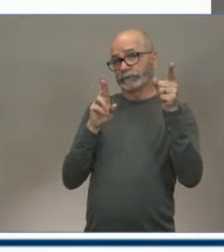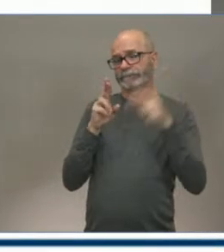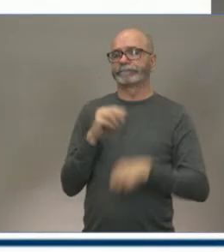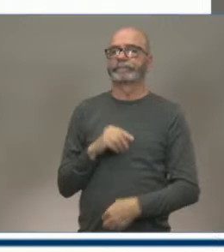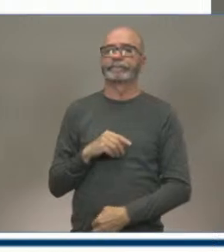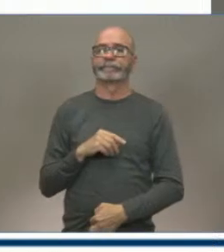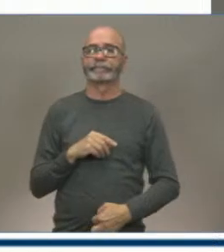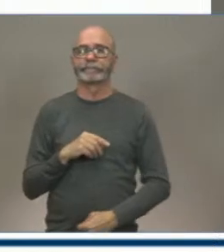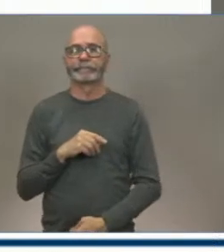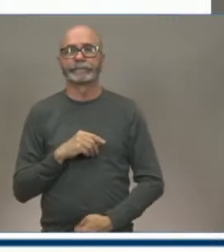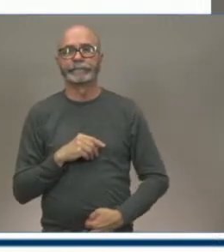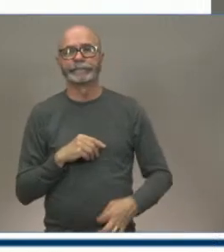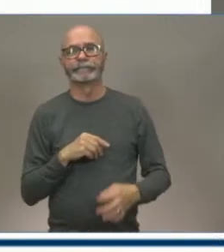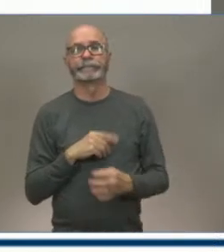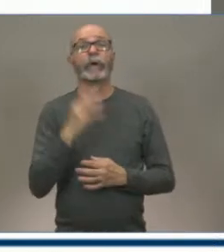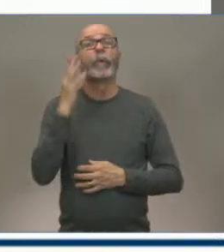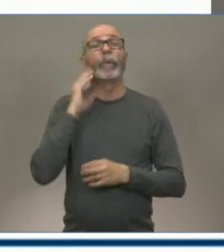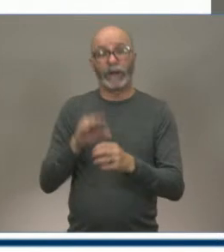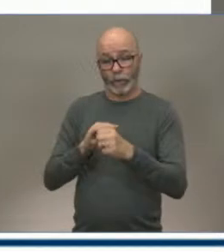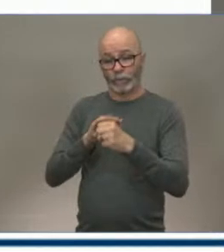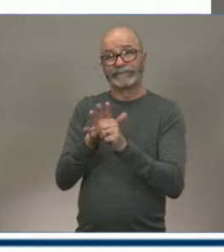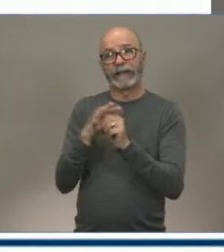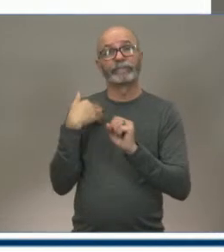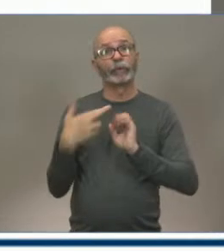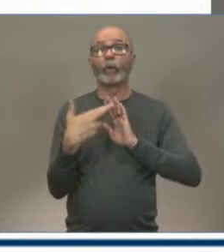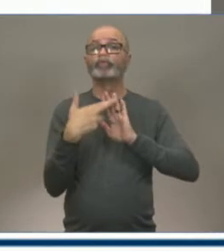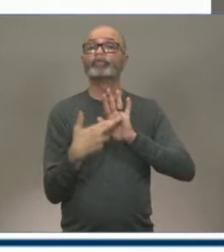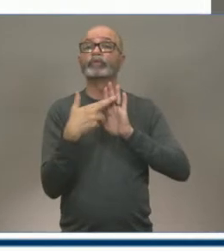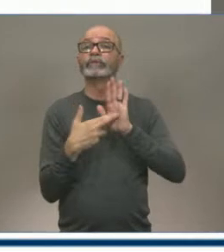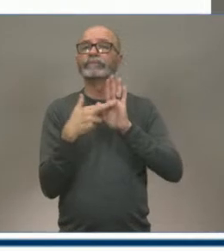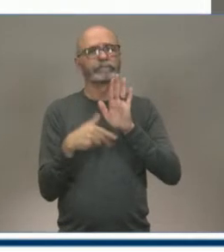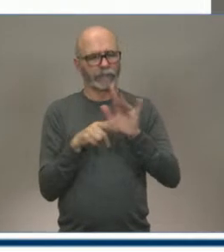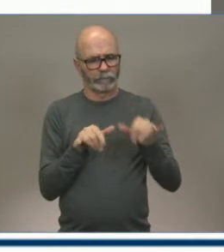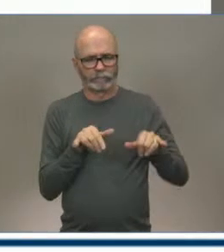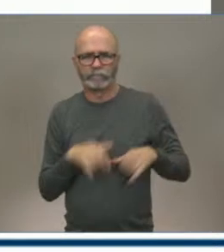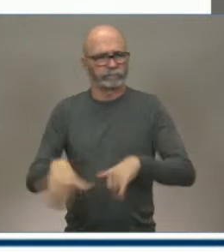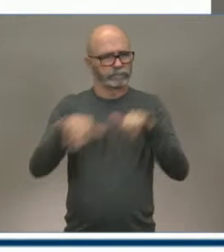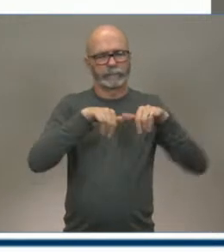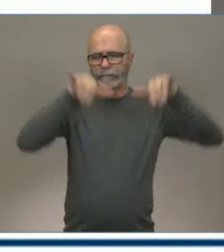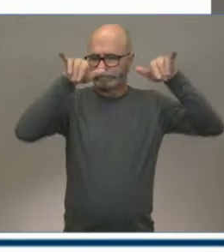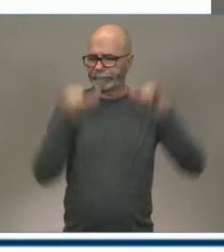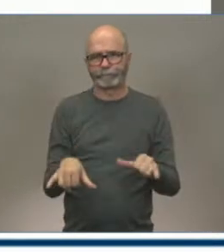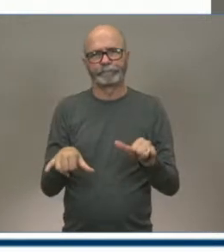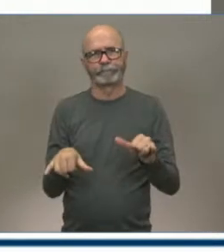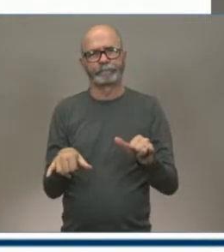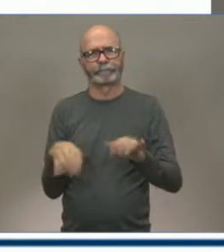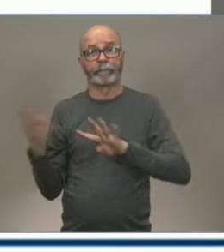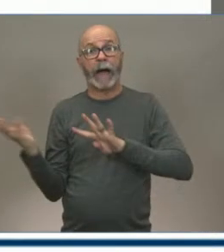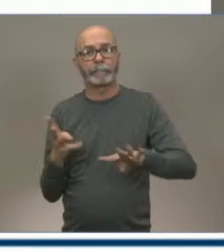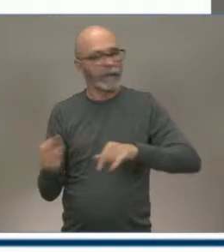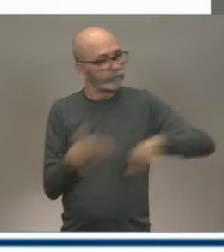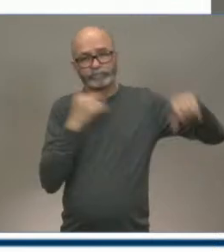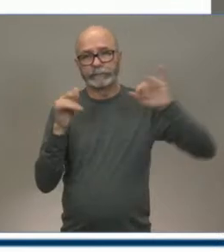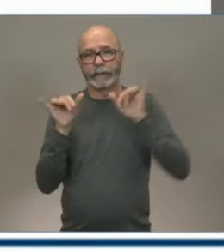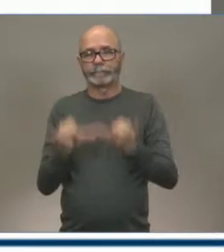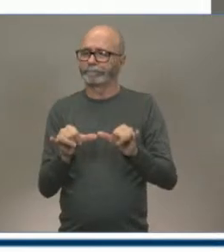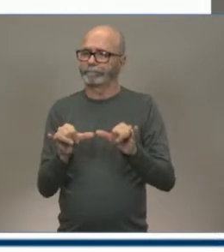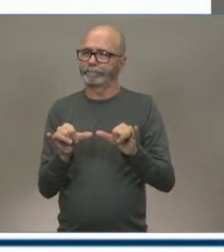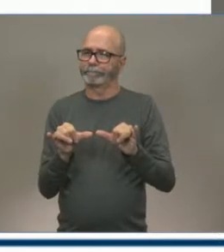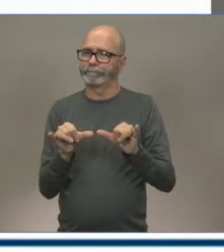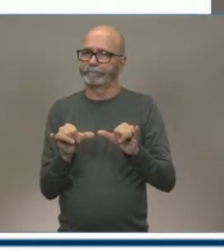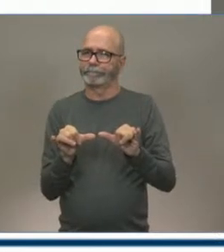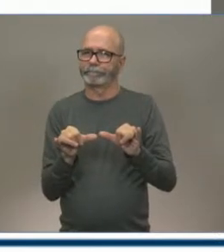the normal COVID restrictions would be in place. How we respond to individual cases, isolating